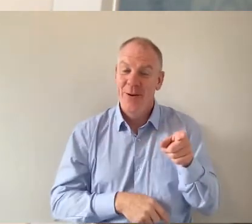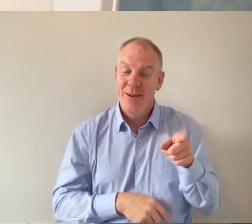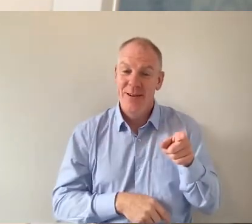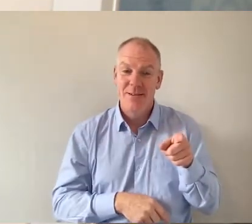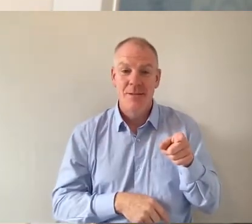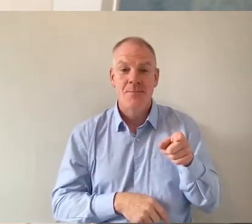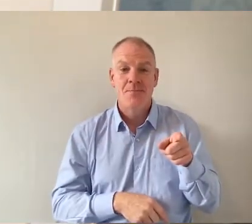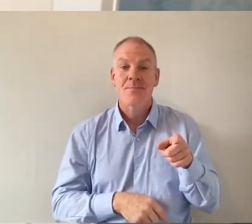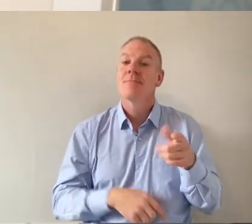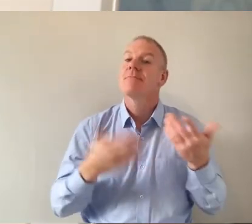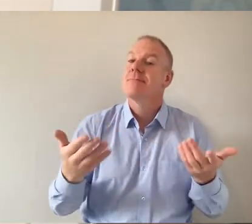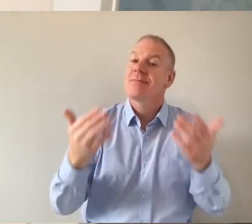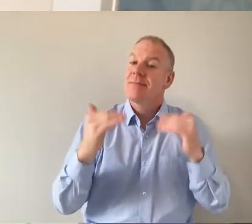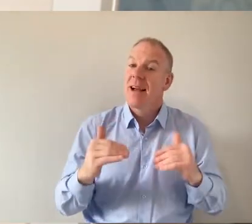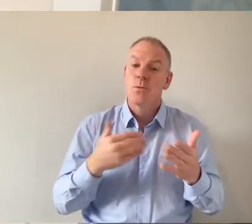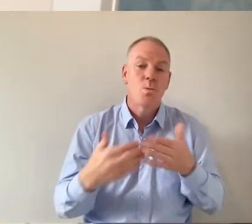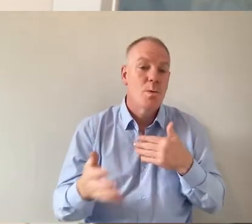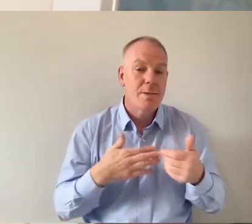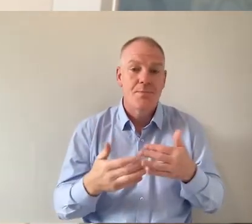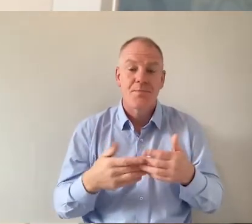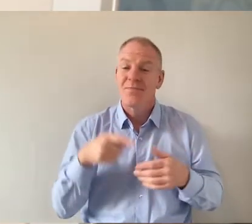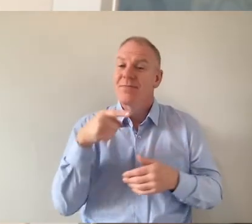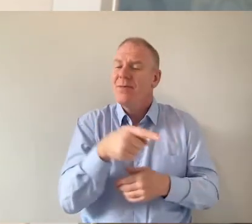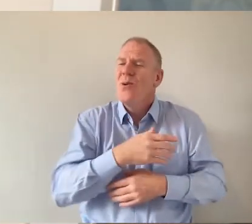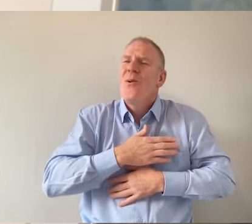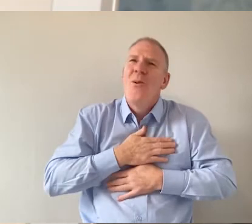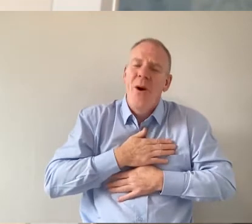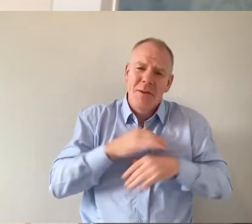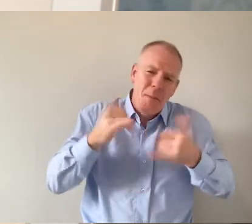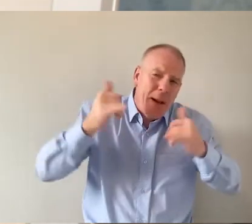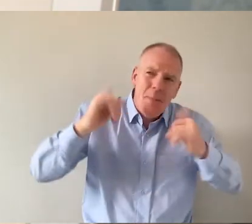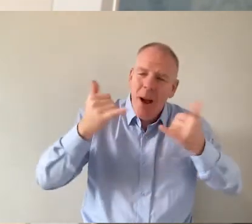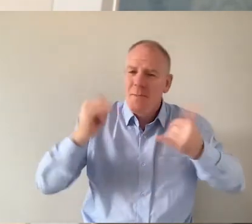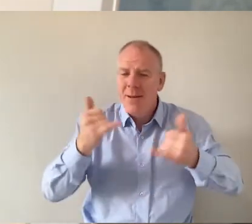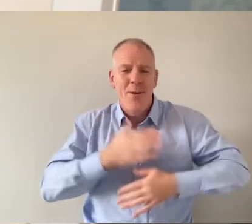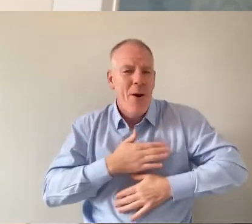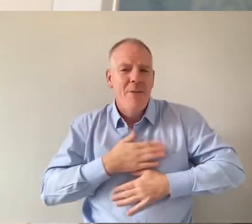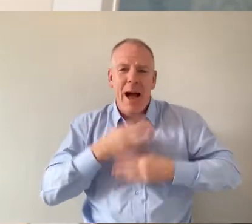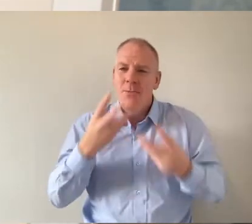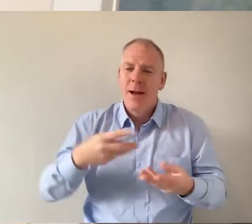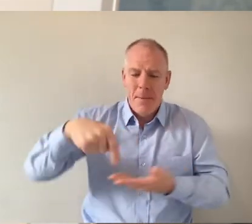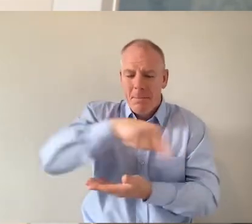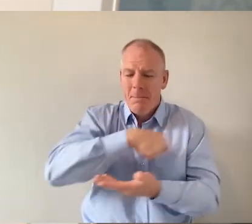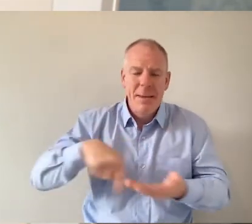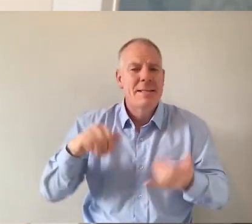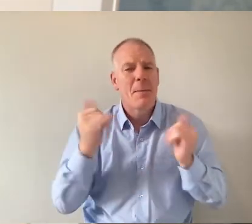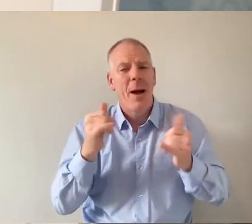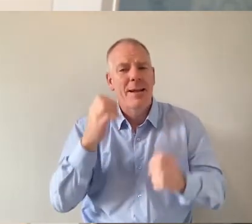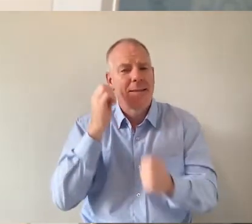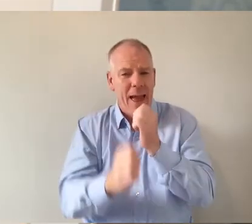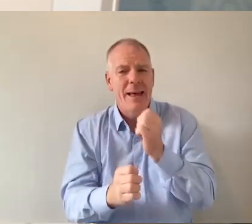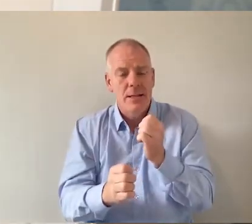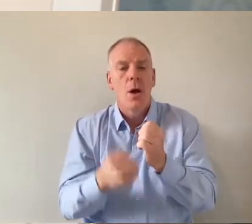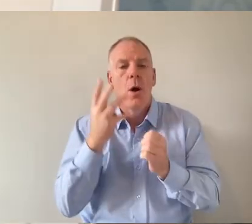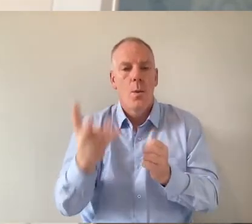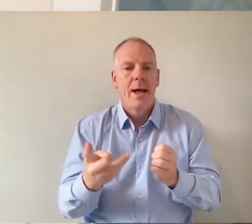Brilliant. And then, because he absolutely loves parties and he really wants his pizza energy party at the end, we're going